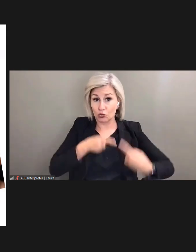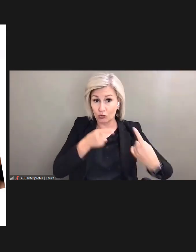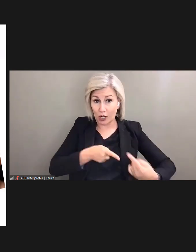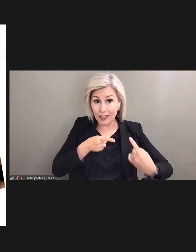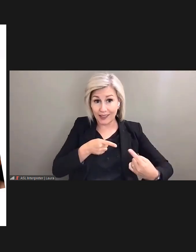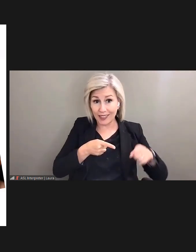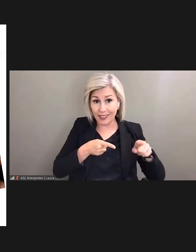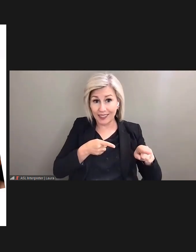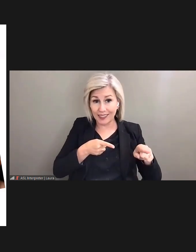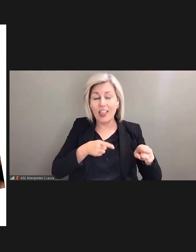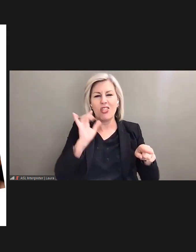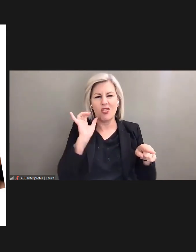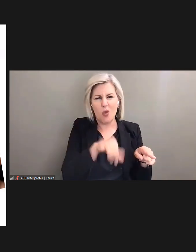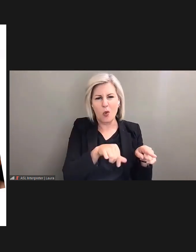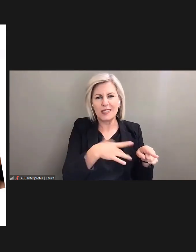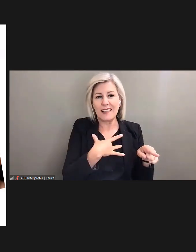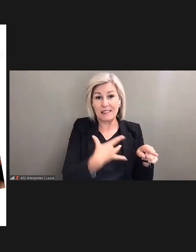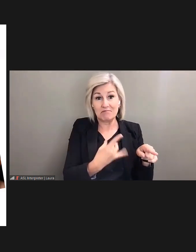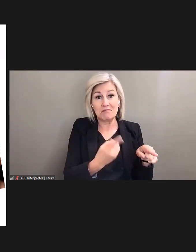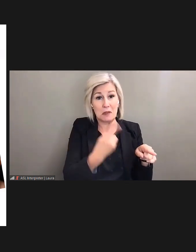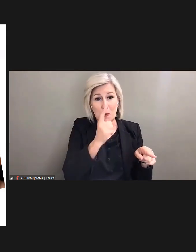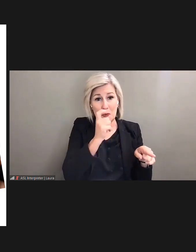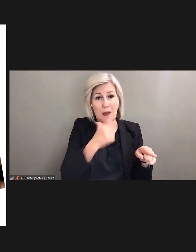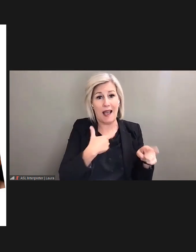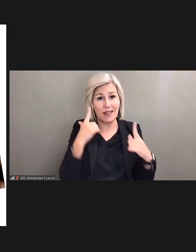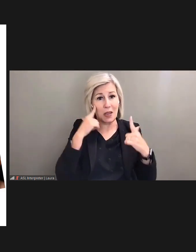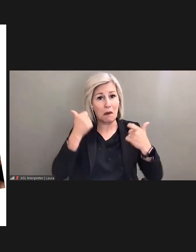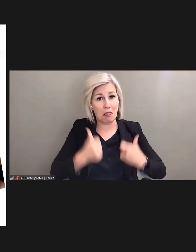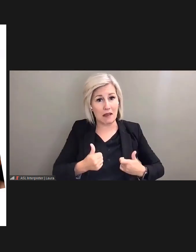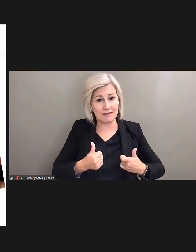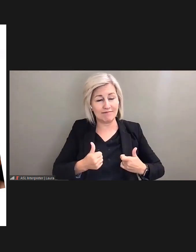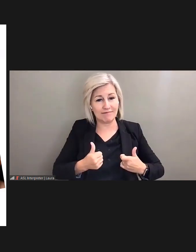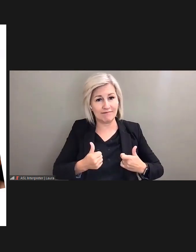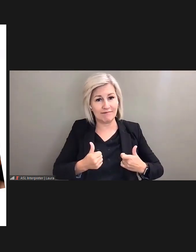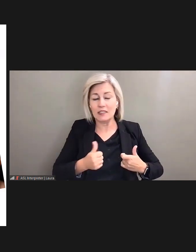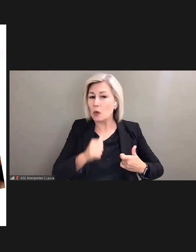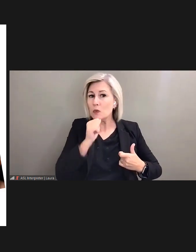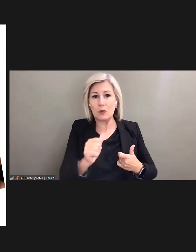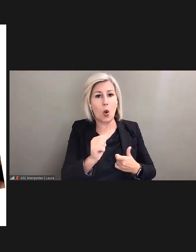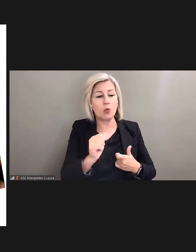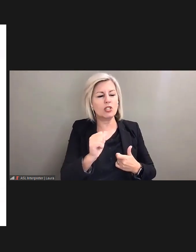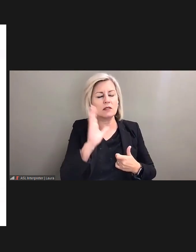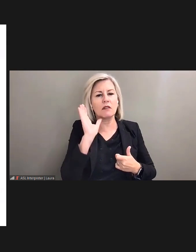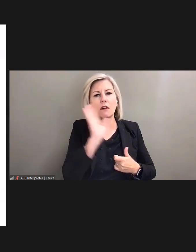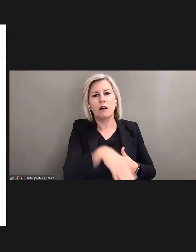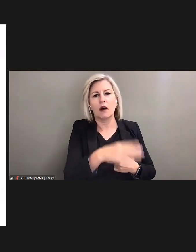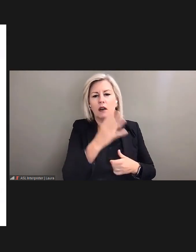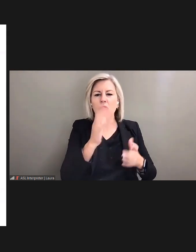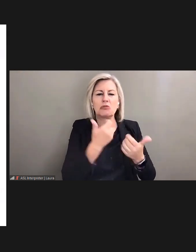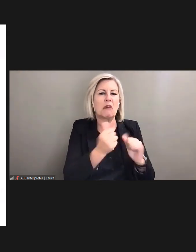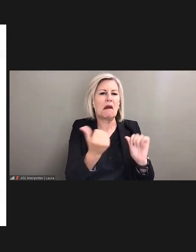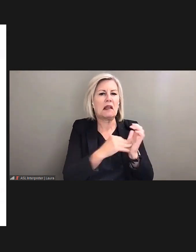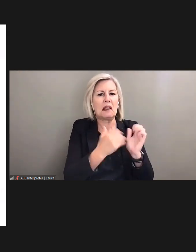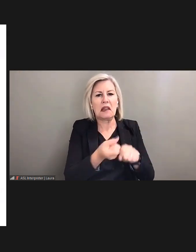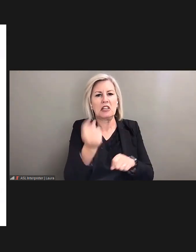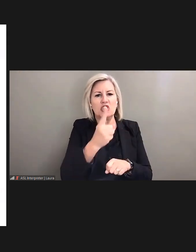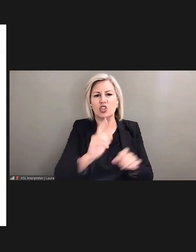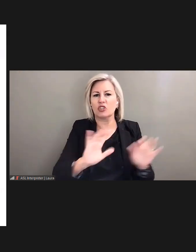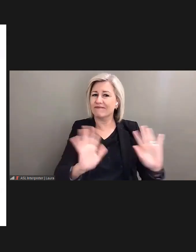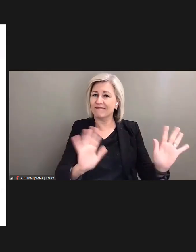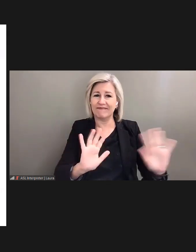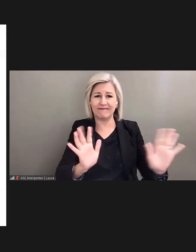are actually the very ones who have a hearing loss. So we don't want to skip them and just try next year.